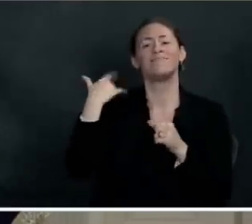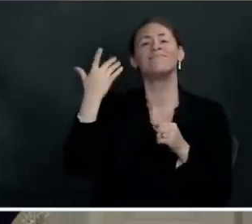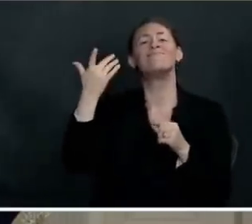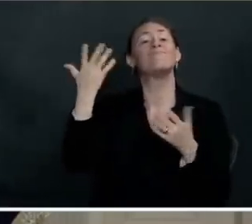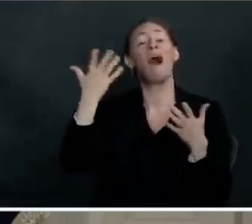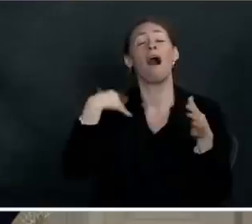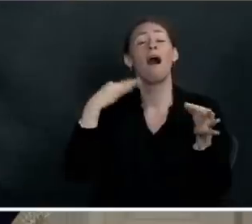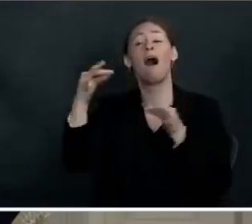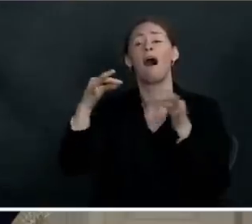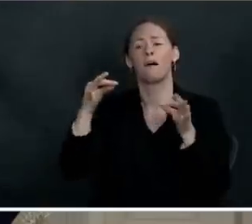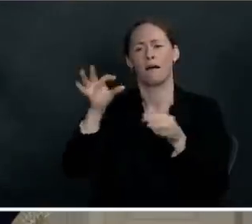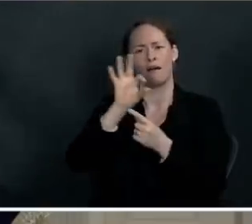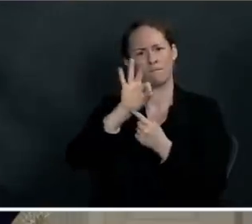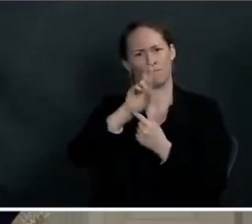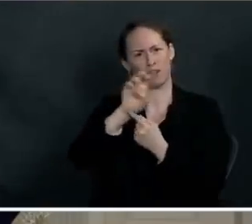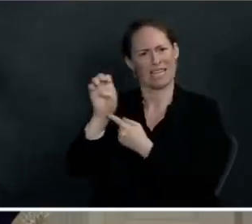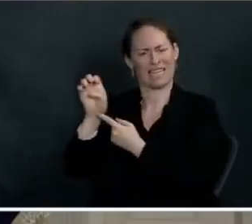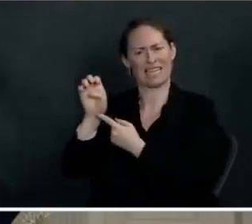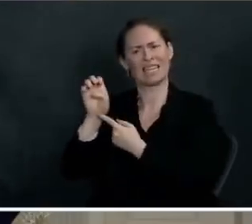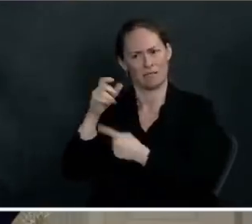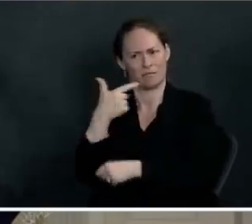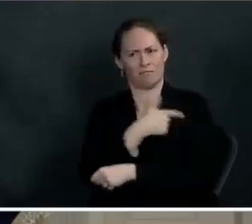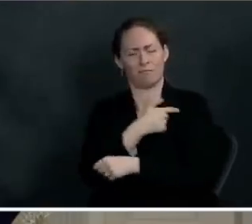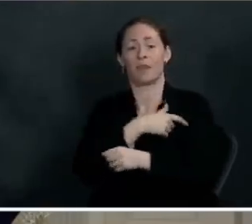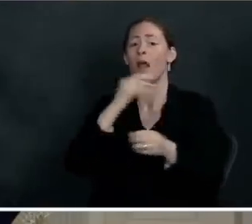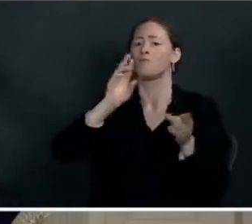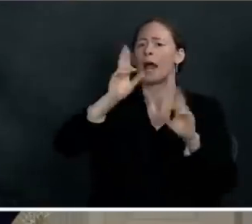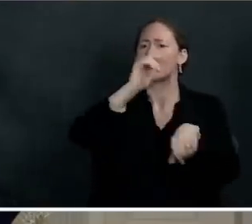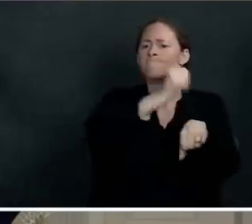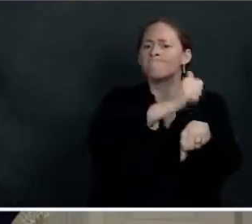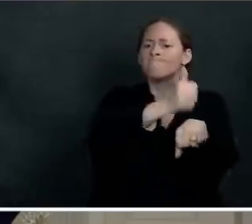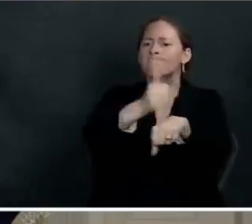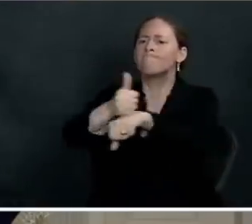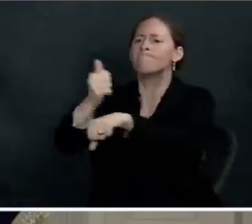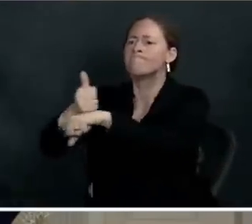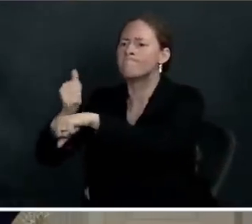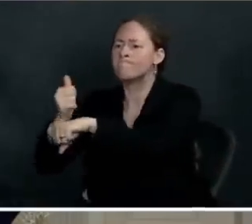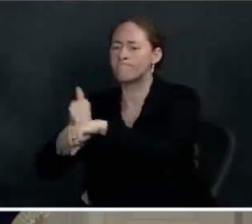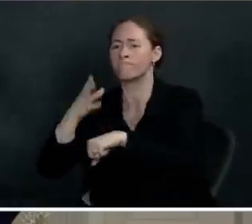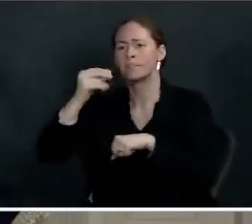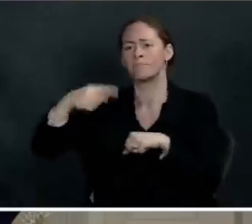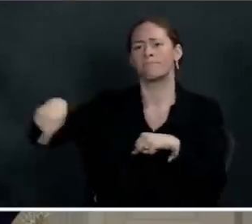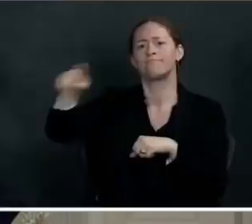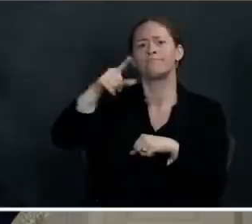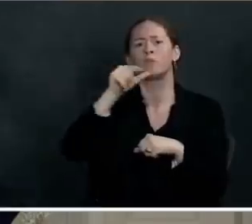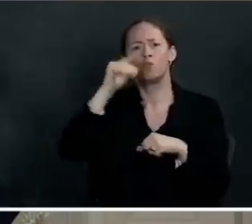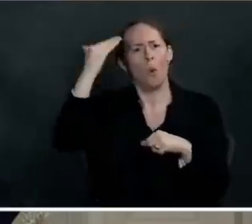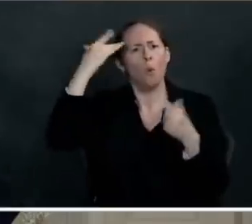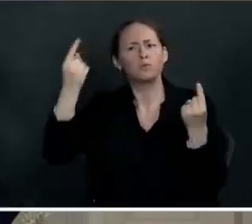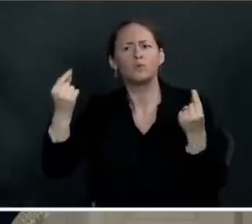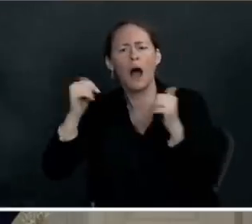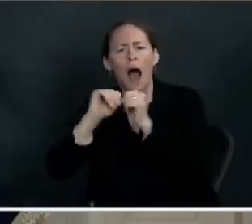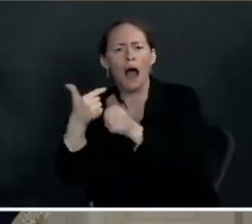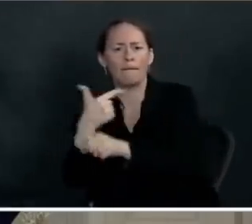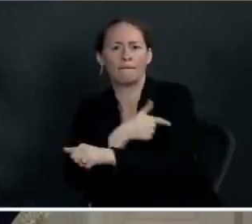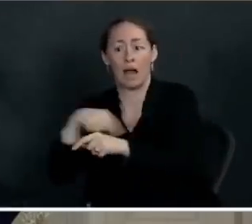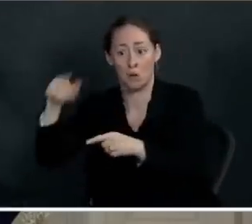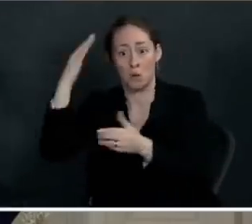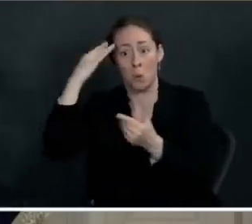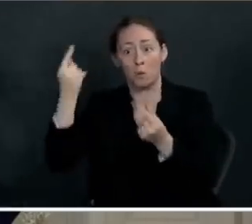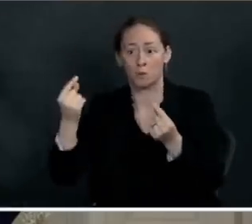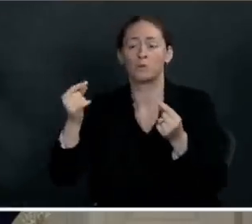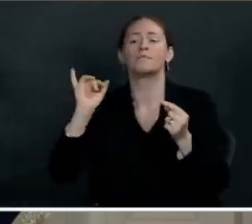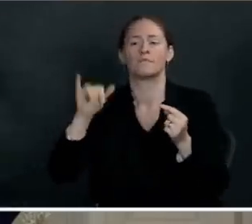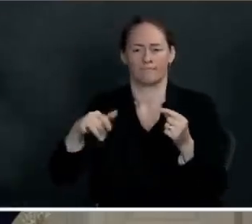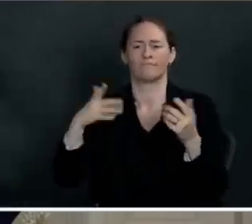get vaccinated, and to mobilize more medical teams to get shots in people's arms. We've directed FEMA, the Federal